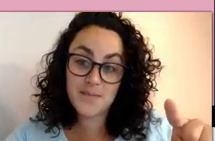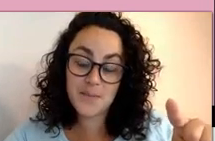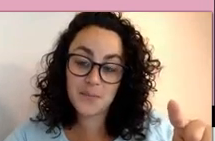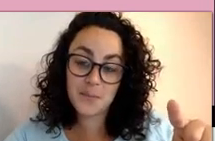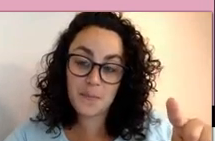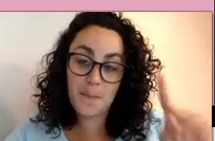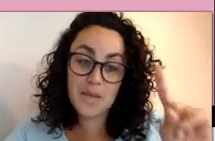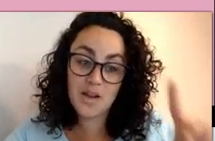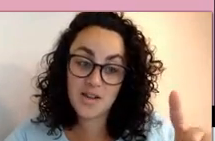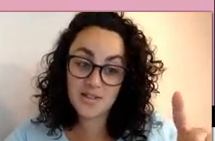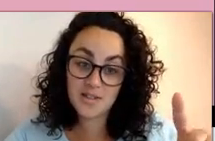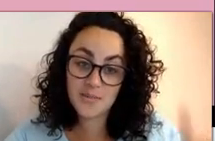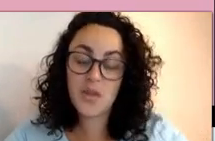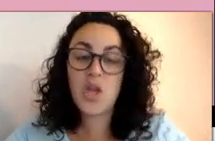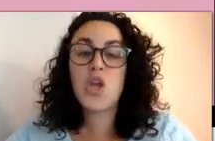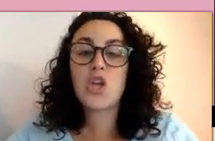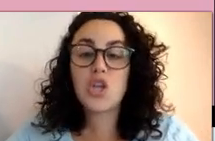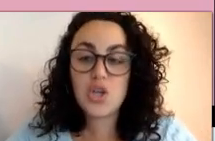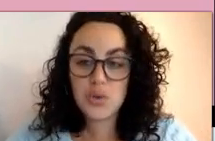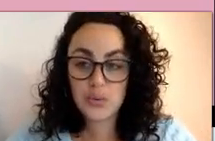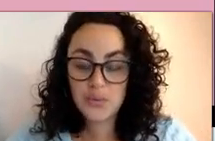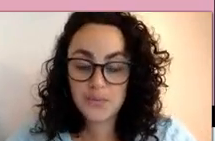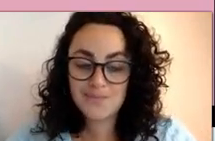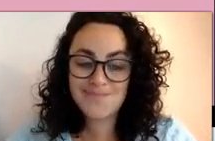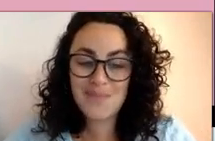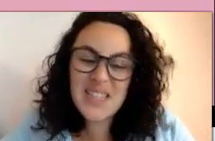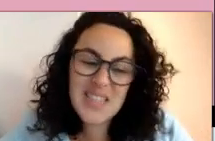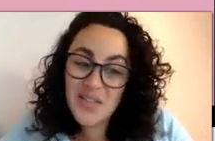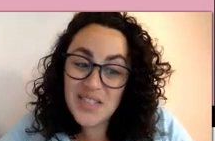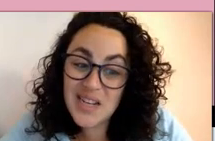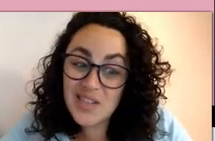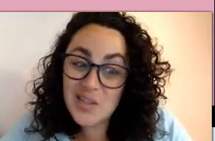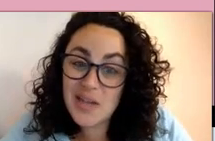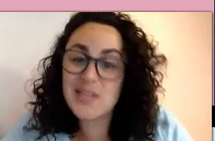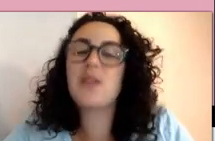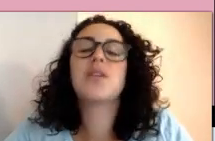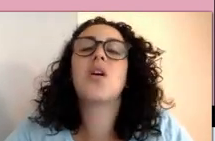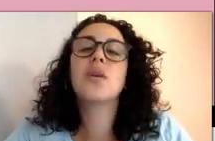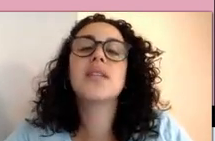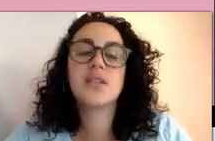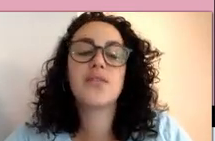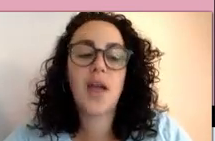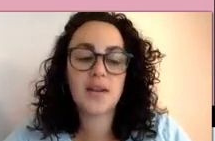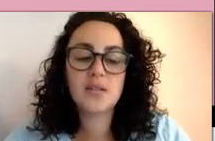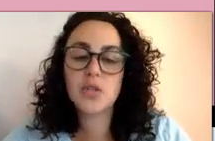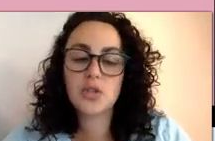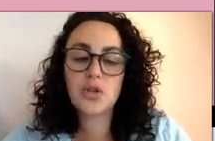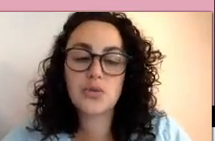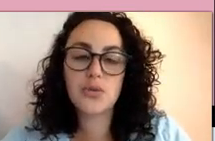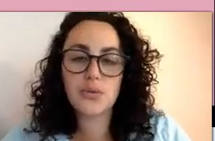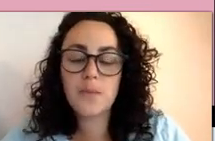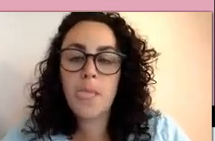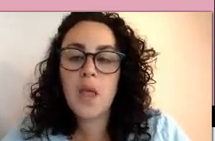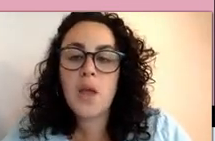crazy because Q, by itself, it doesn't actually make a sound. It always has a friend, which I'll show